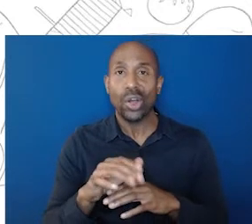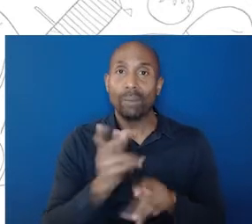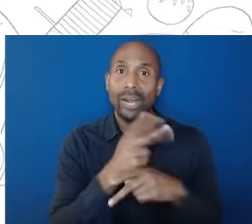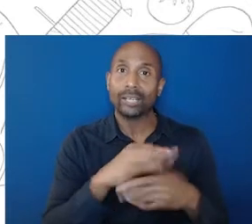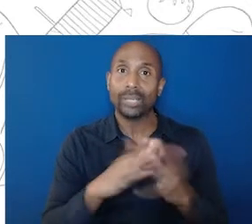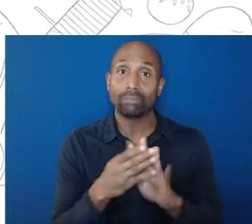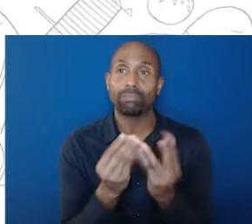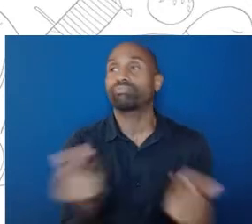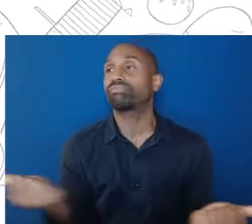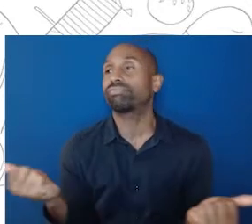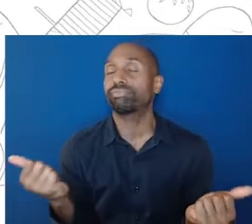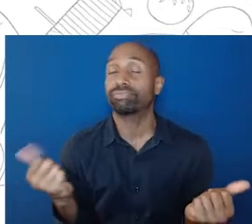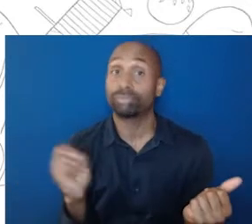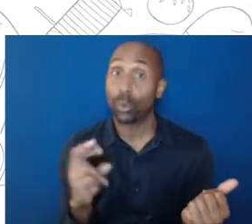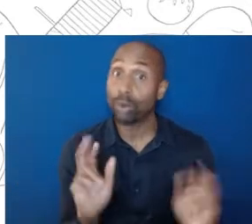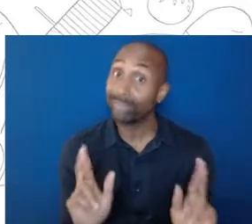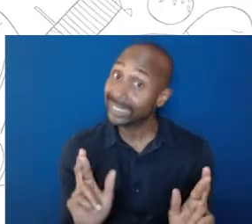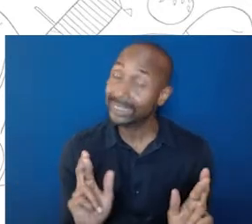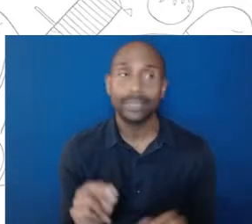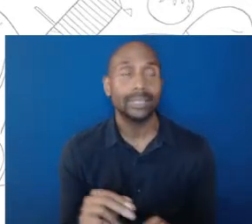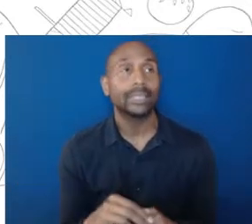versus it's really